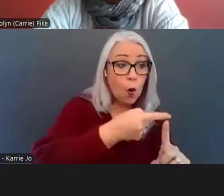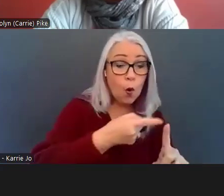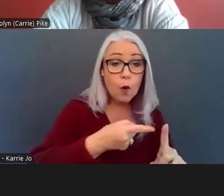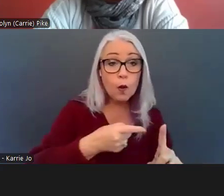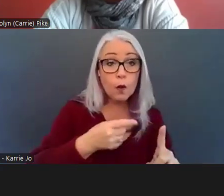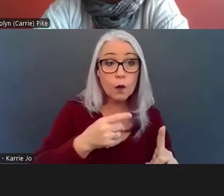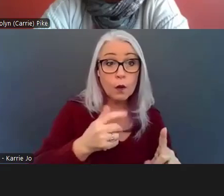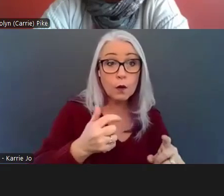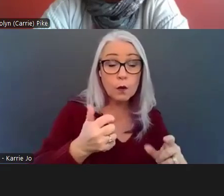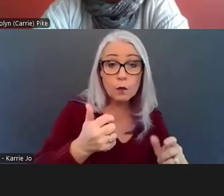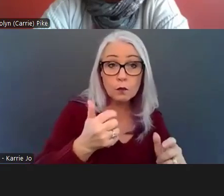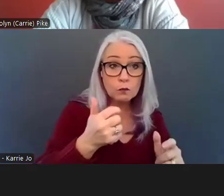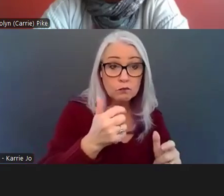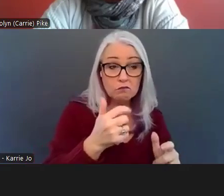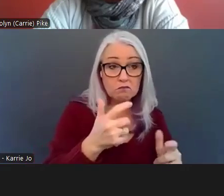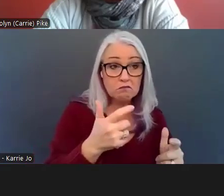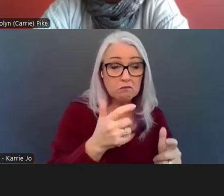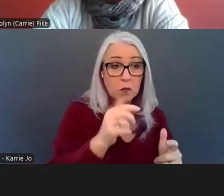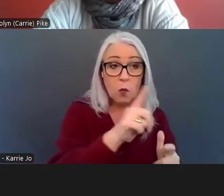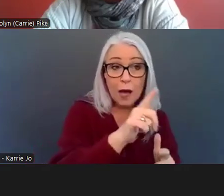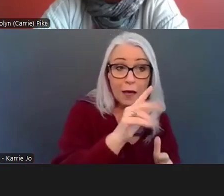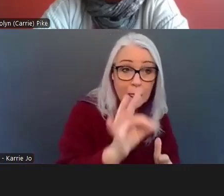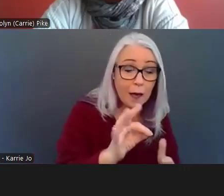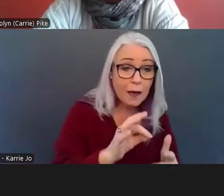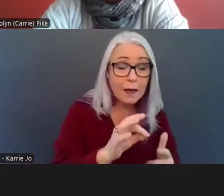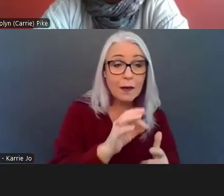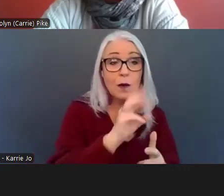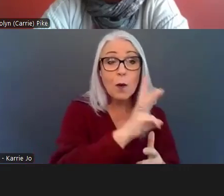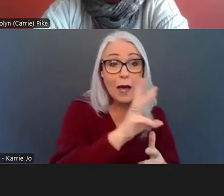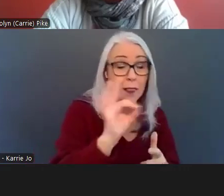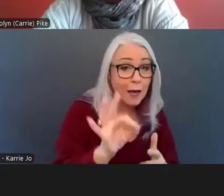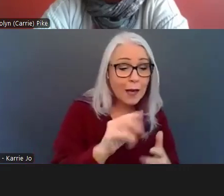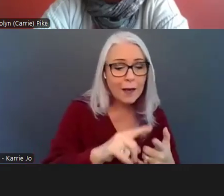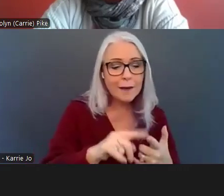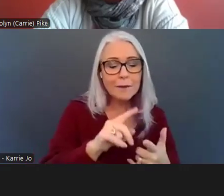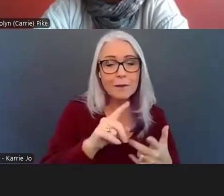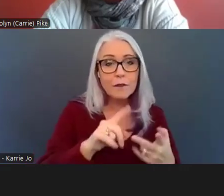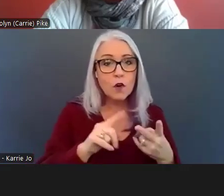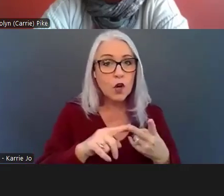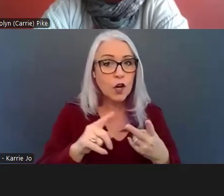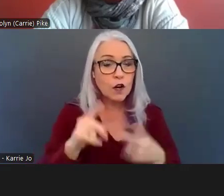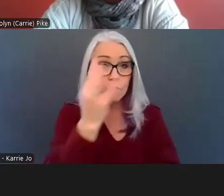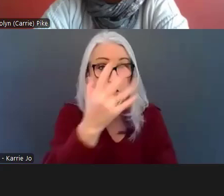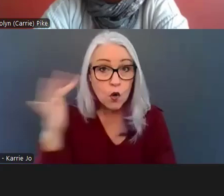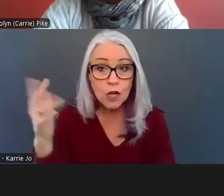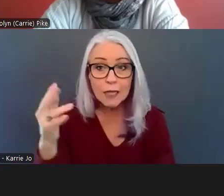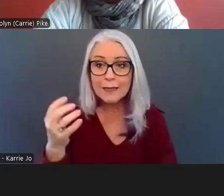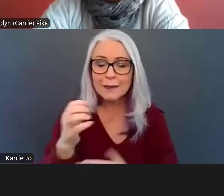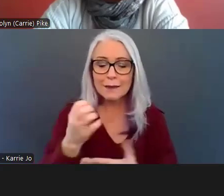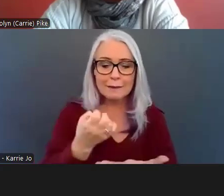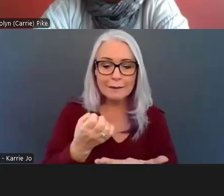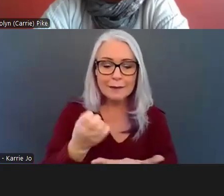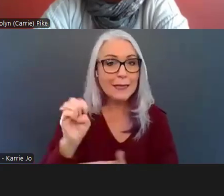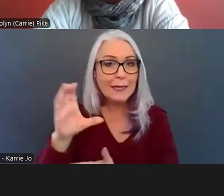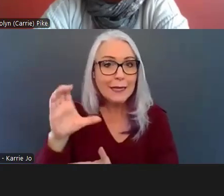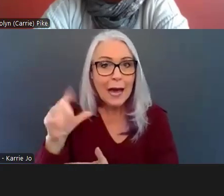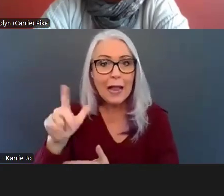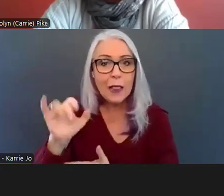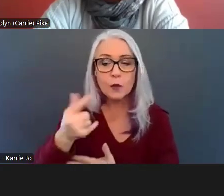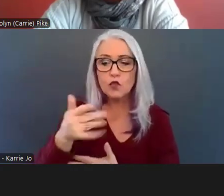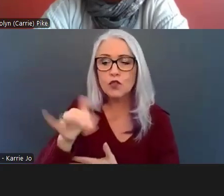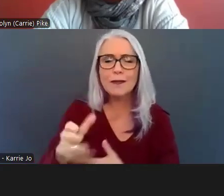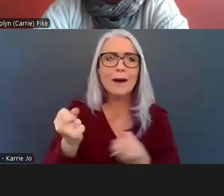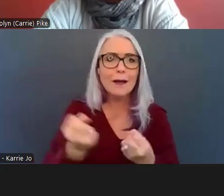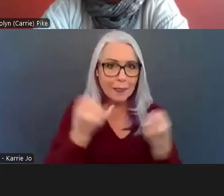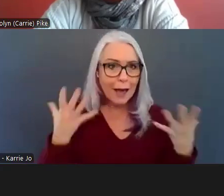is forest ecology or whatever, there's still major elements that the private sector